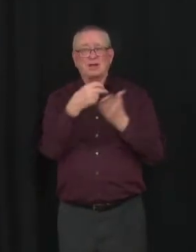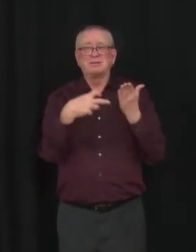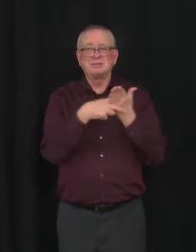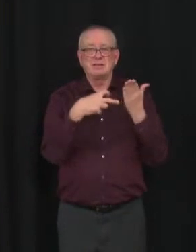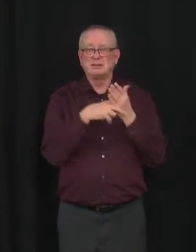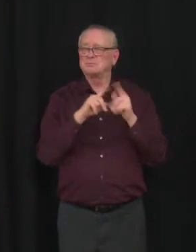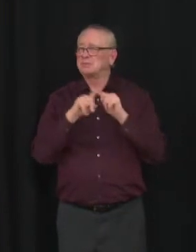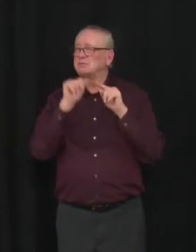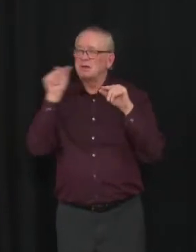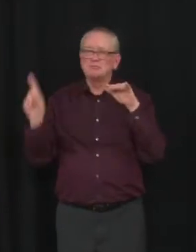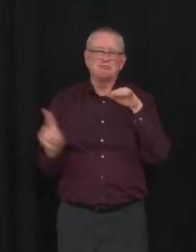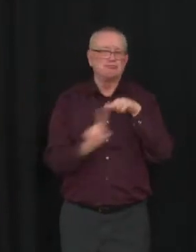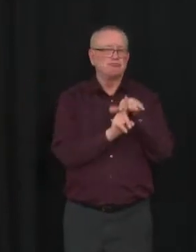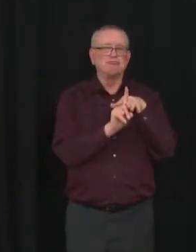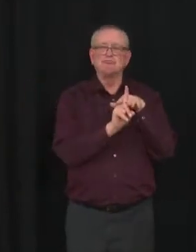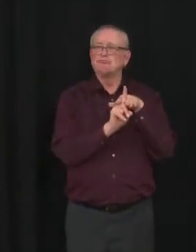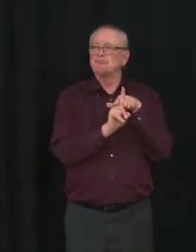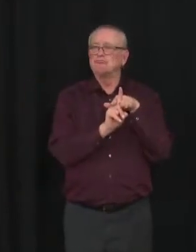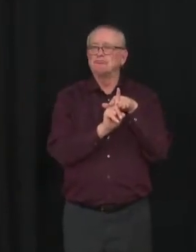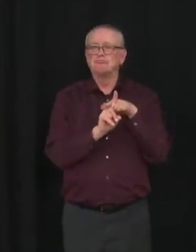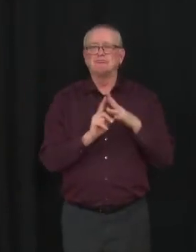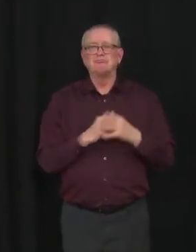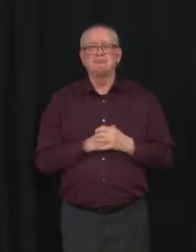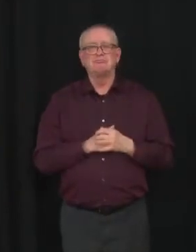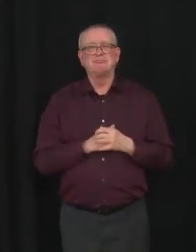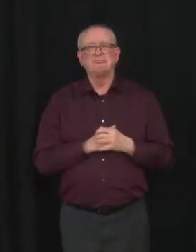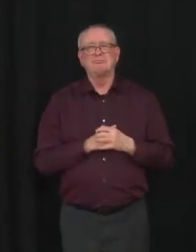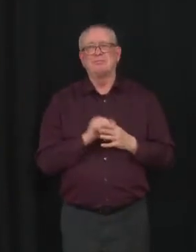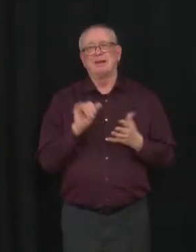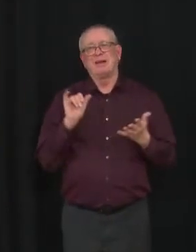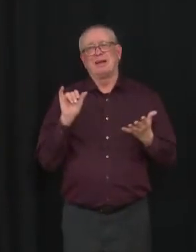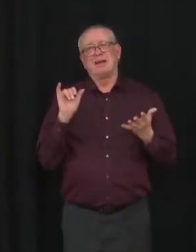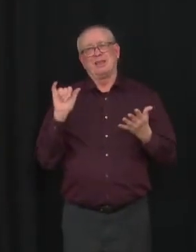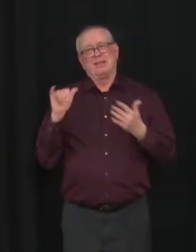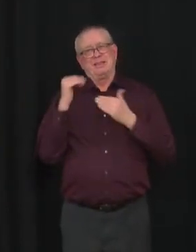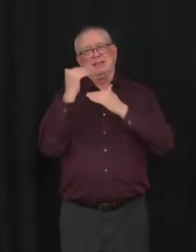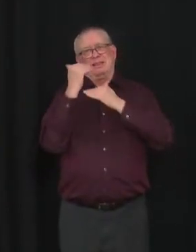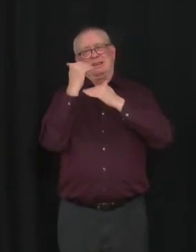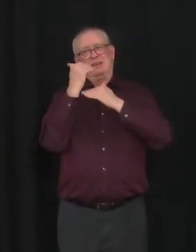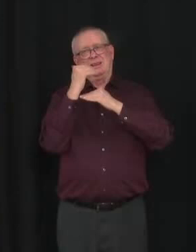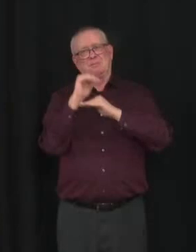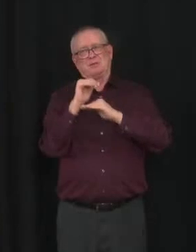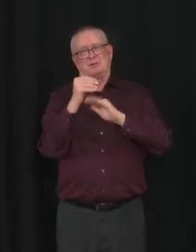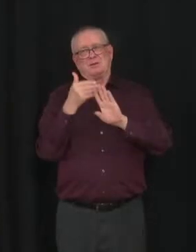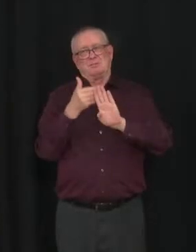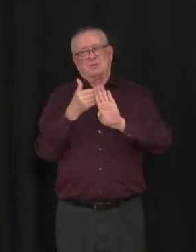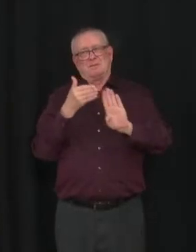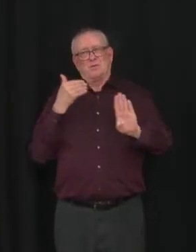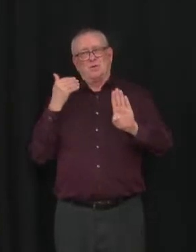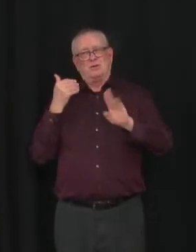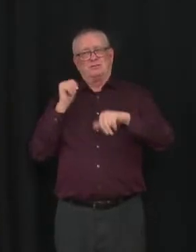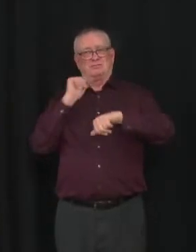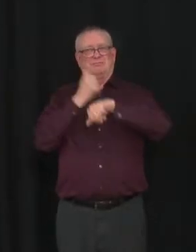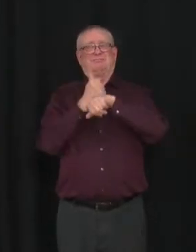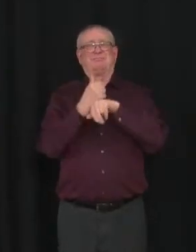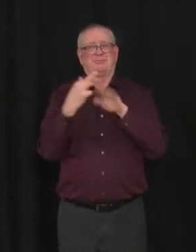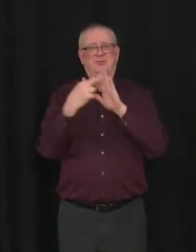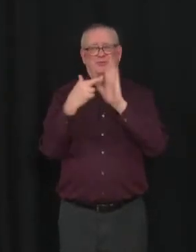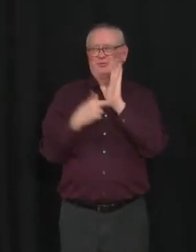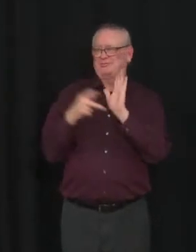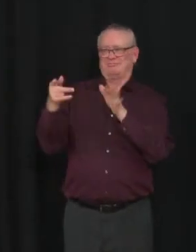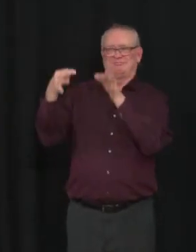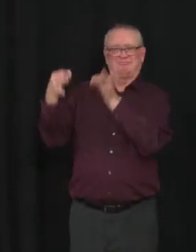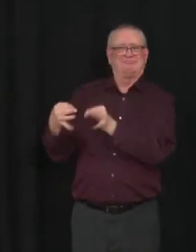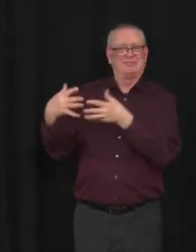was several days before this call for people to reduce social interaction. So that's something like